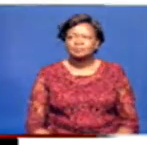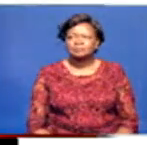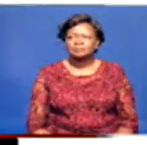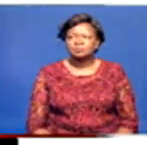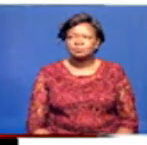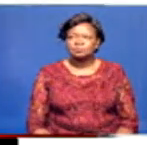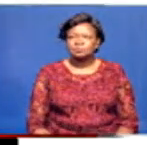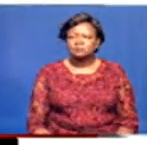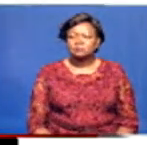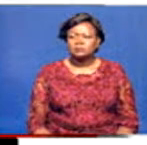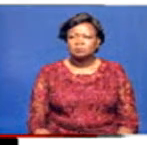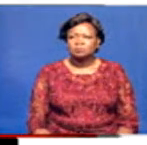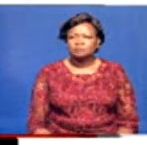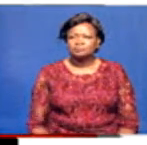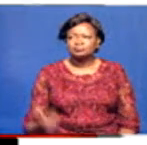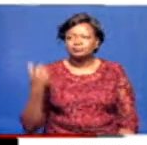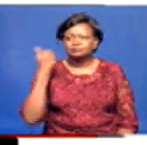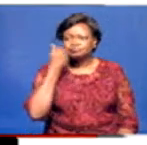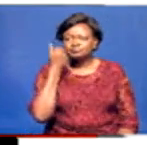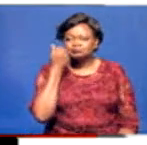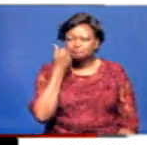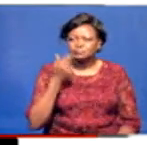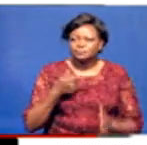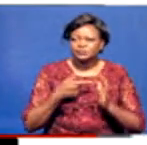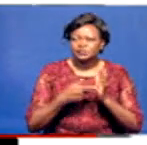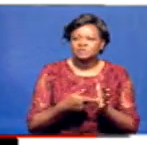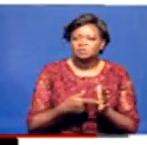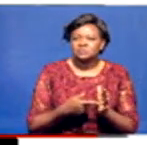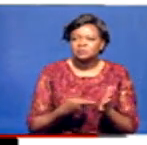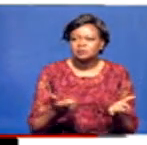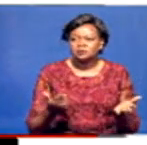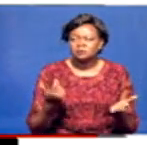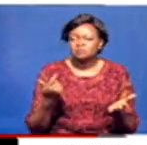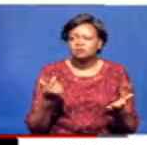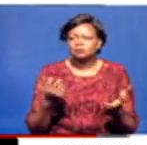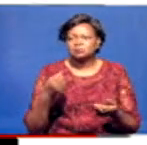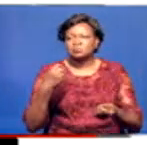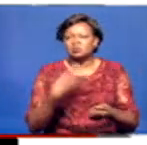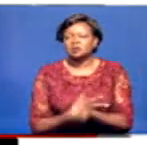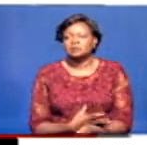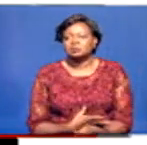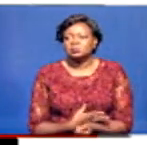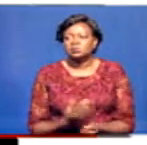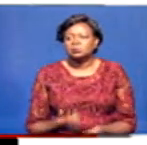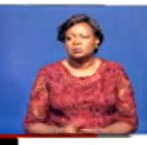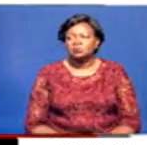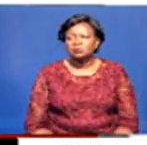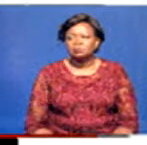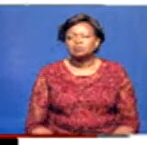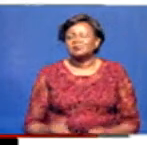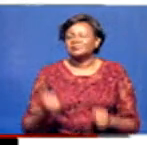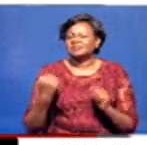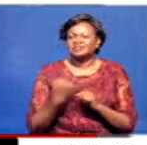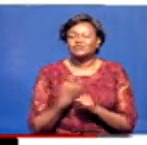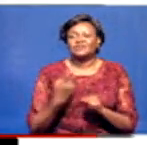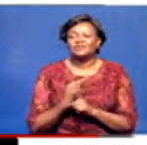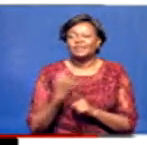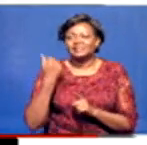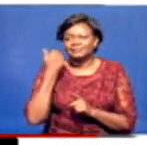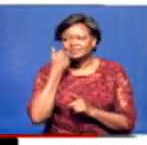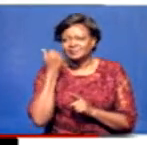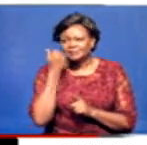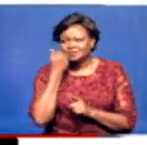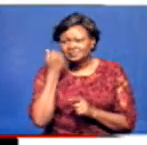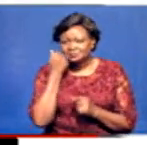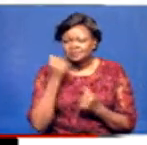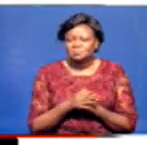about diseases like this, are like heart diseases, you're talking about cancer, you're talking about Alzheimer's disease, you're talking about these very